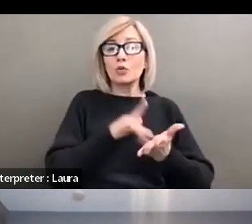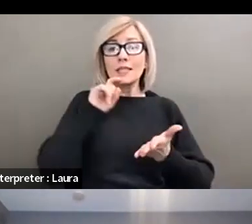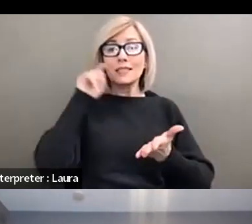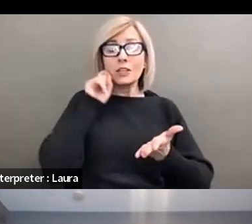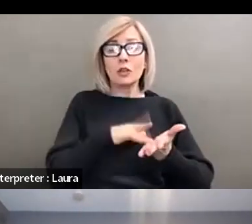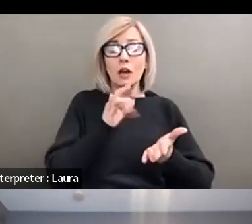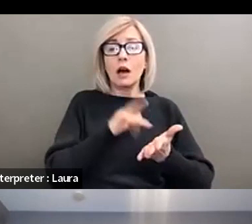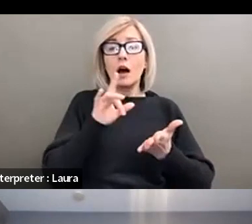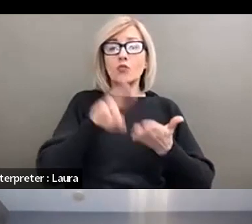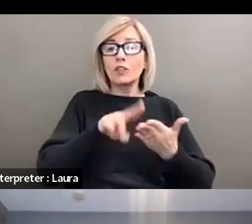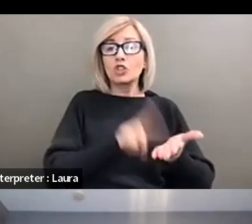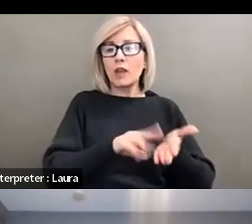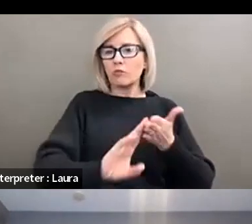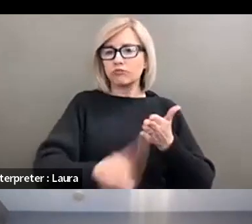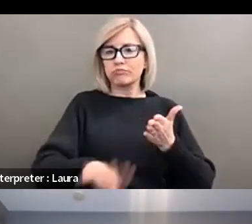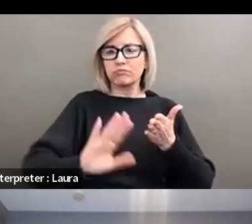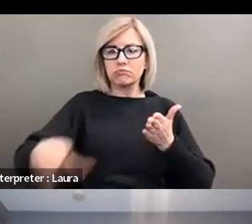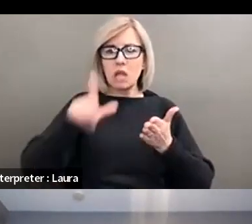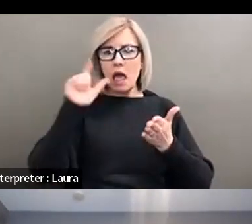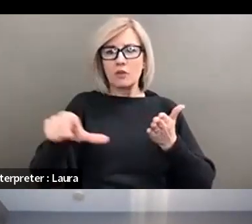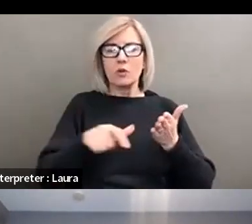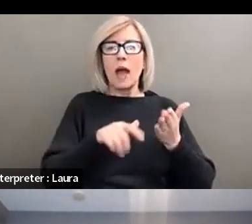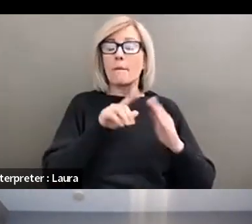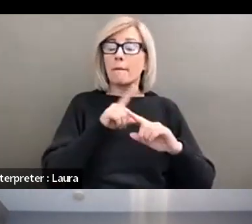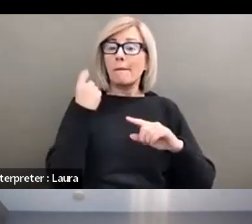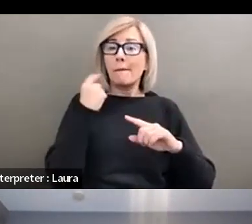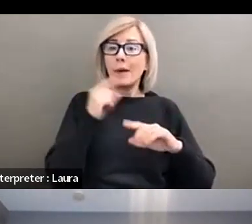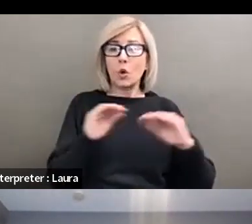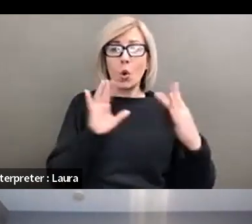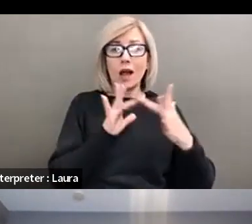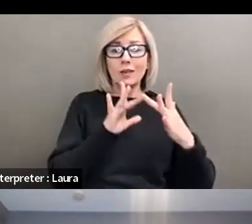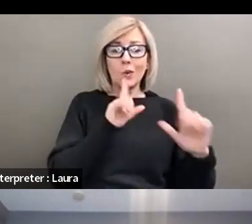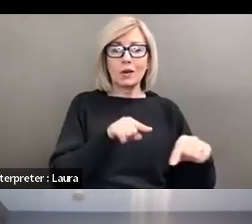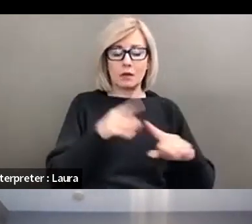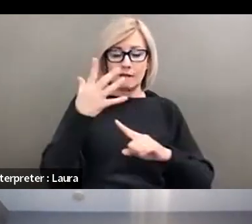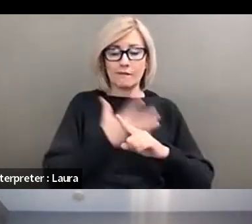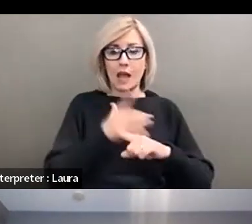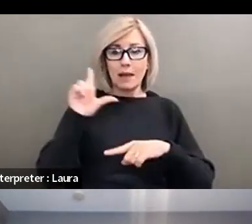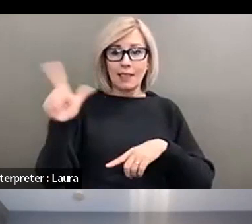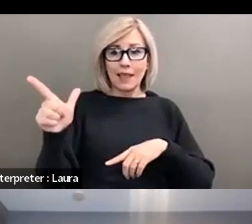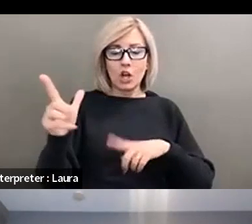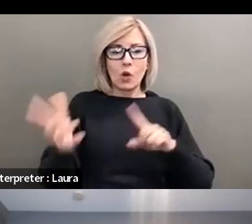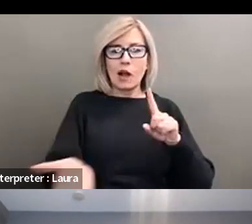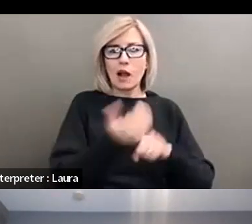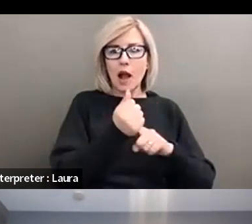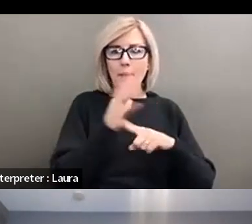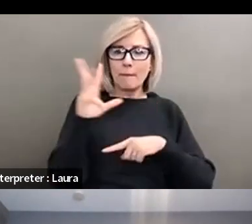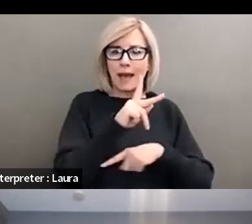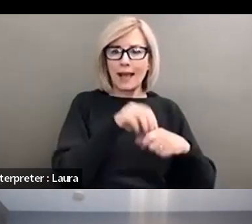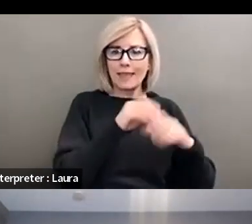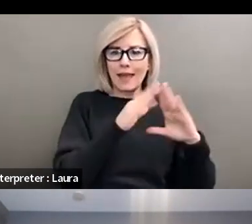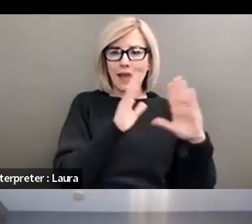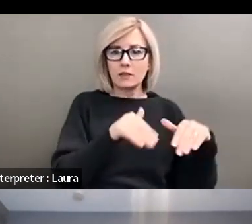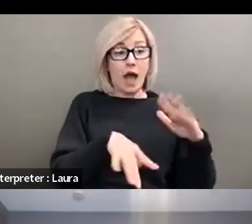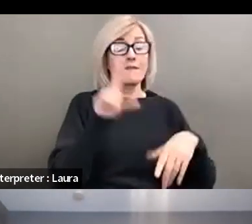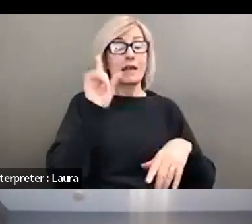registry. Got a plea deal. Of course, they put a no contact order on him. About 5 months later, he was caught back in the house. Actually, I found out he